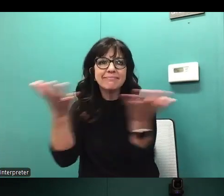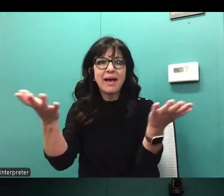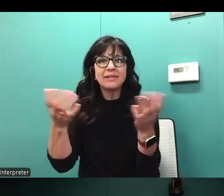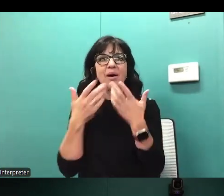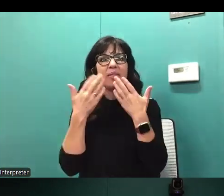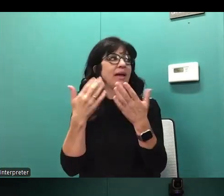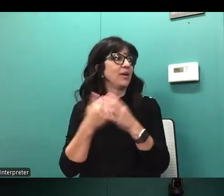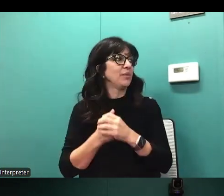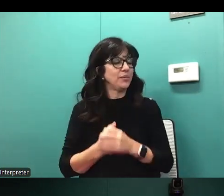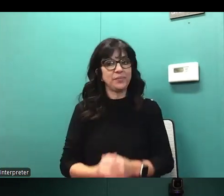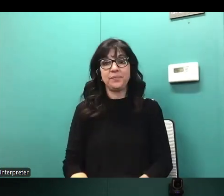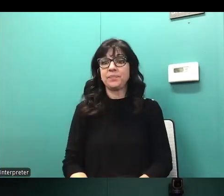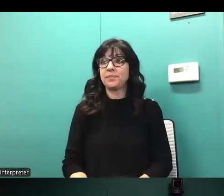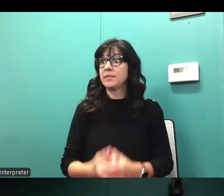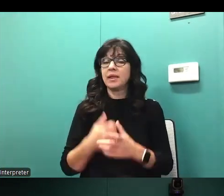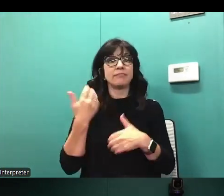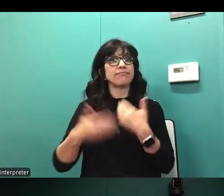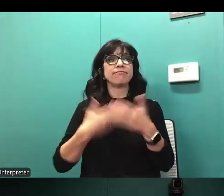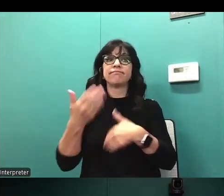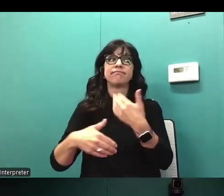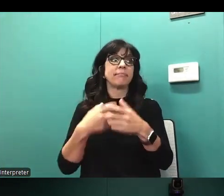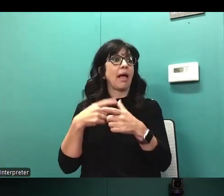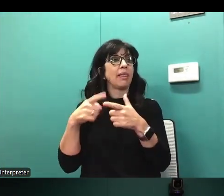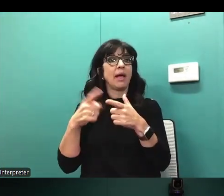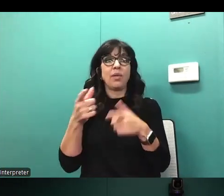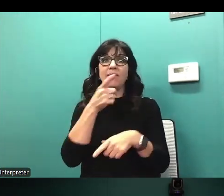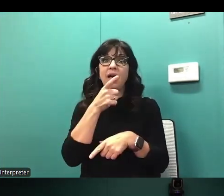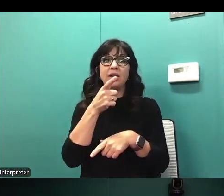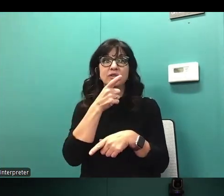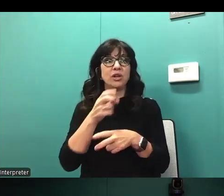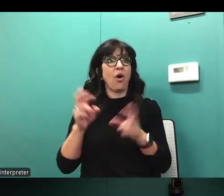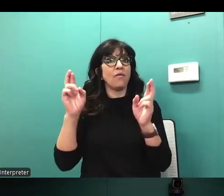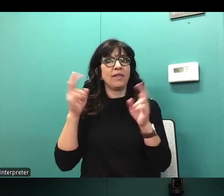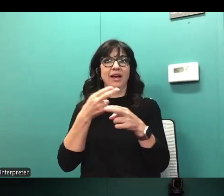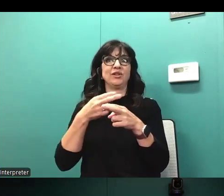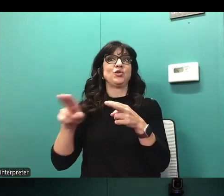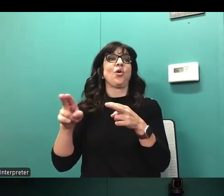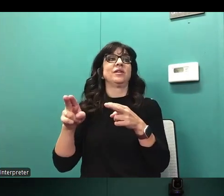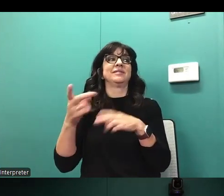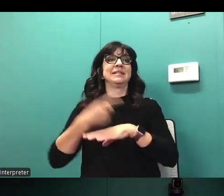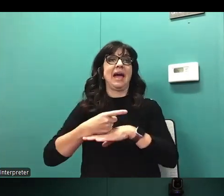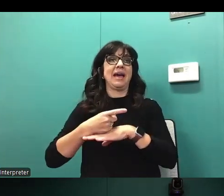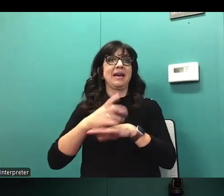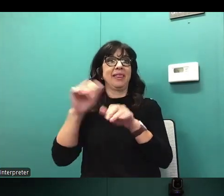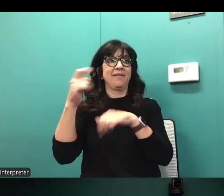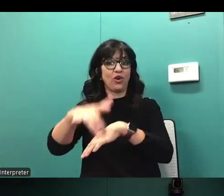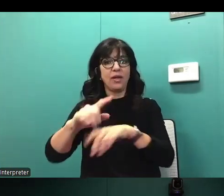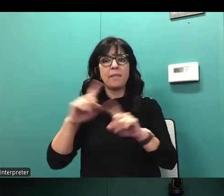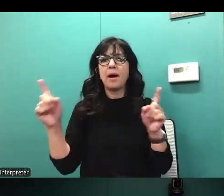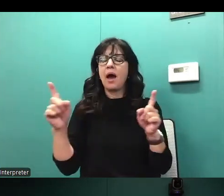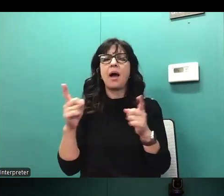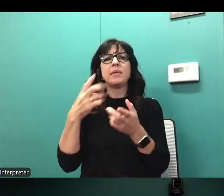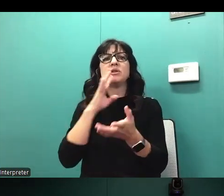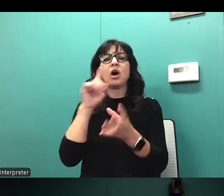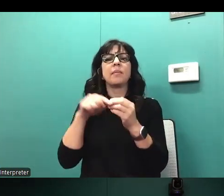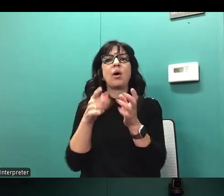here. Okay, let's get through this and then we'll have lunch and hopefully a short day. Okay, so I'm just going to talk